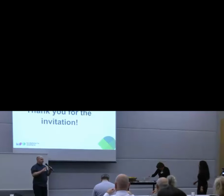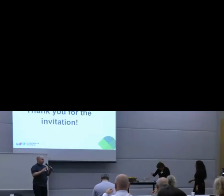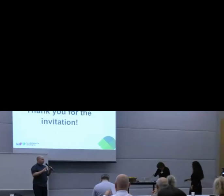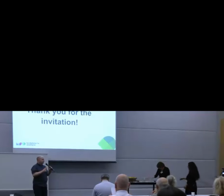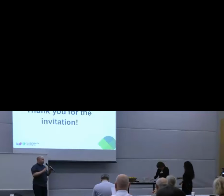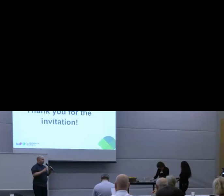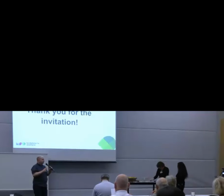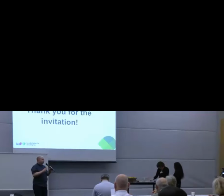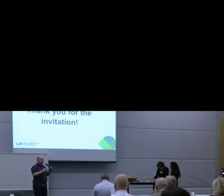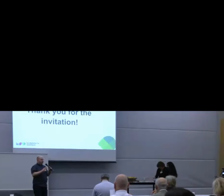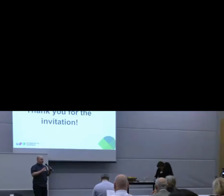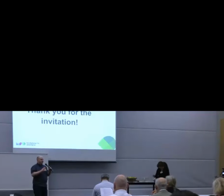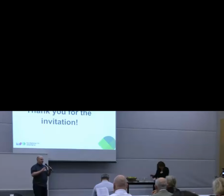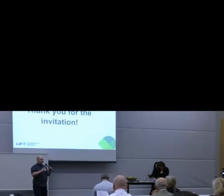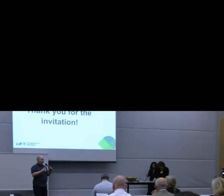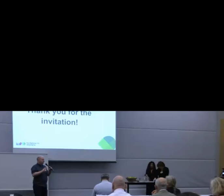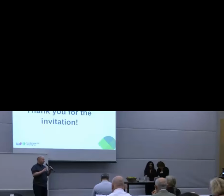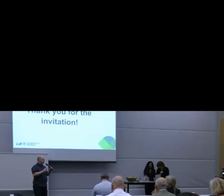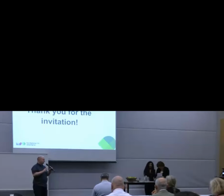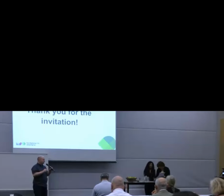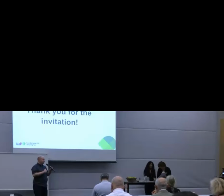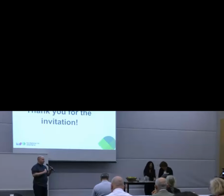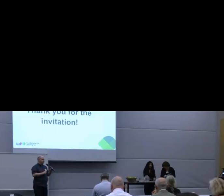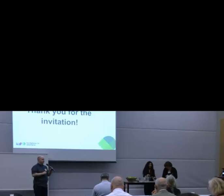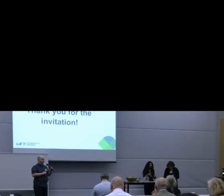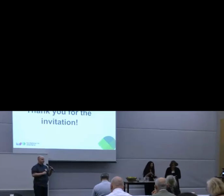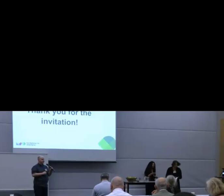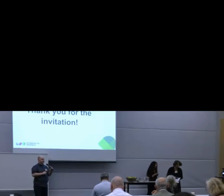Yes, I'm Check here. with the online team whether that's the case.